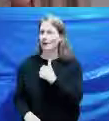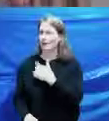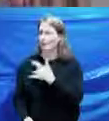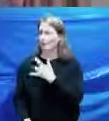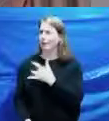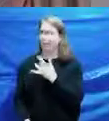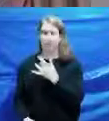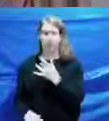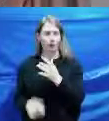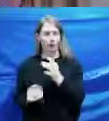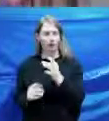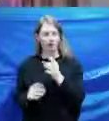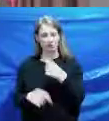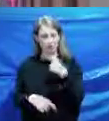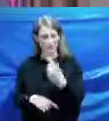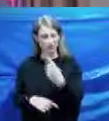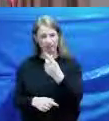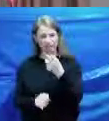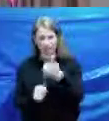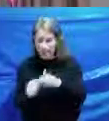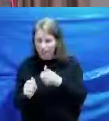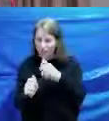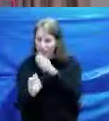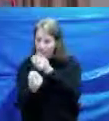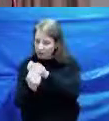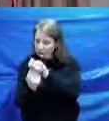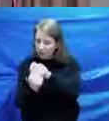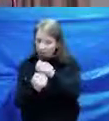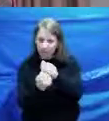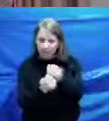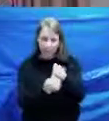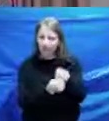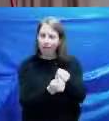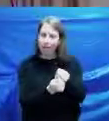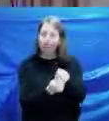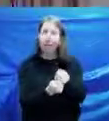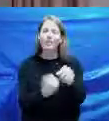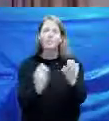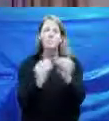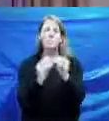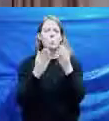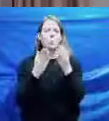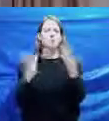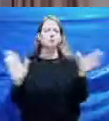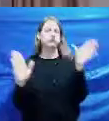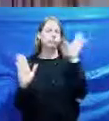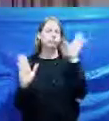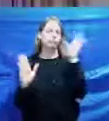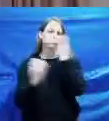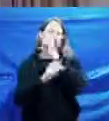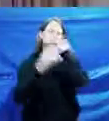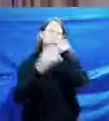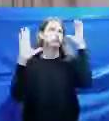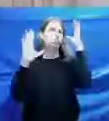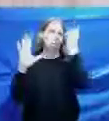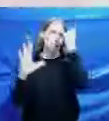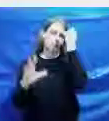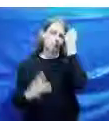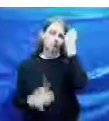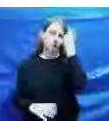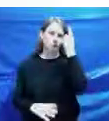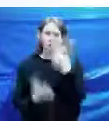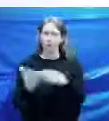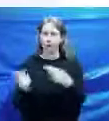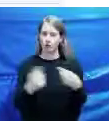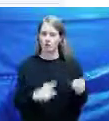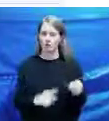little expectation, to get this big picture sense of the changes that are ahead is a very important notion to have. So if you can imagine in literacy in